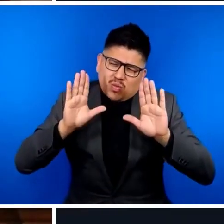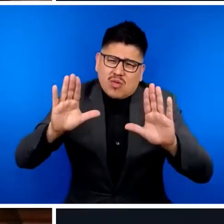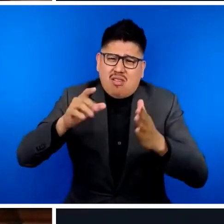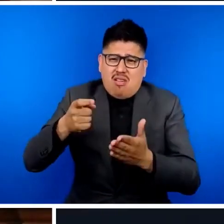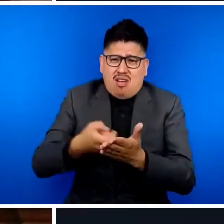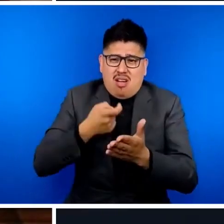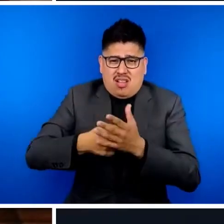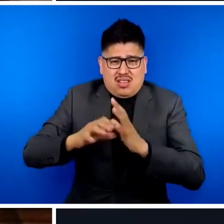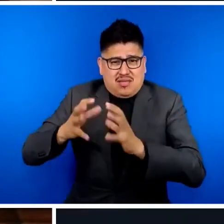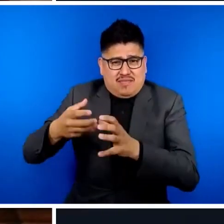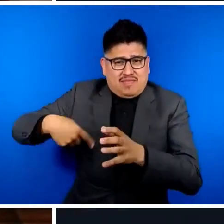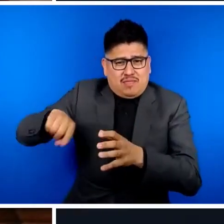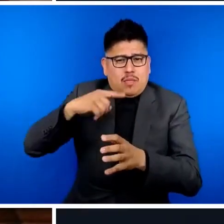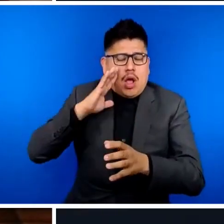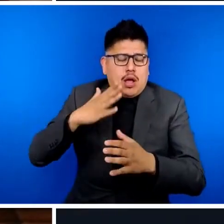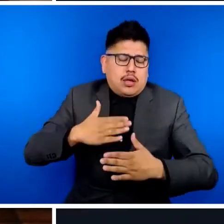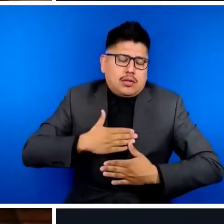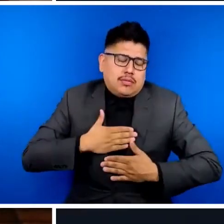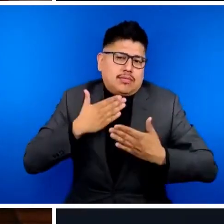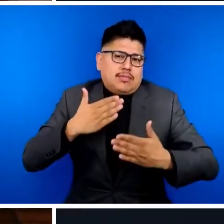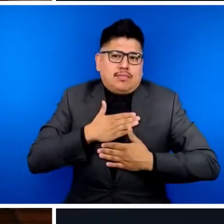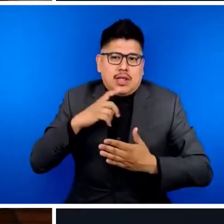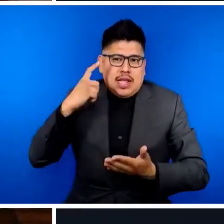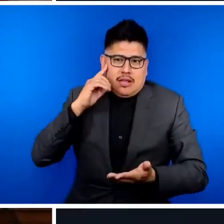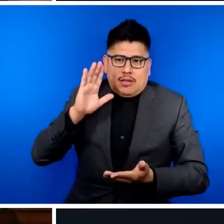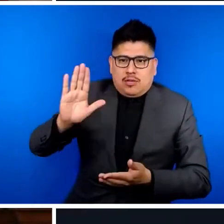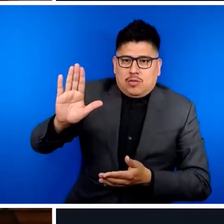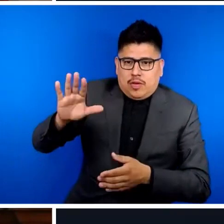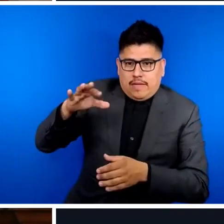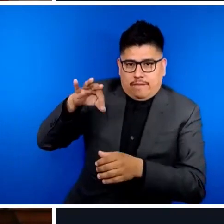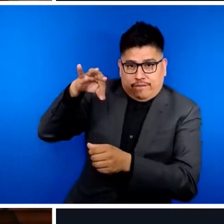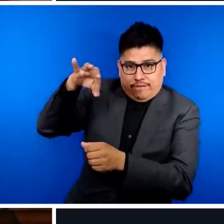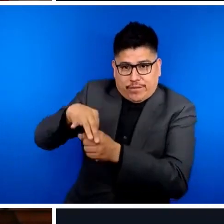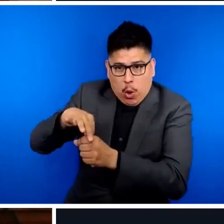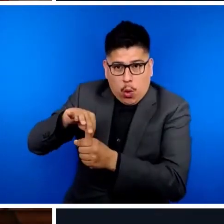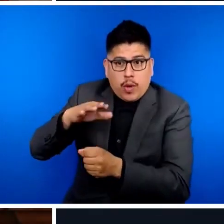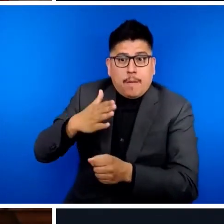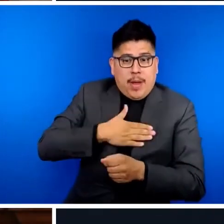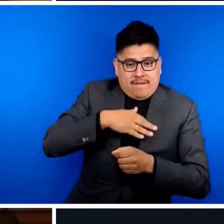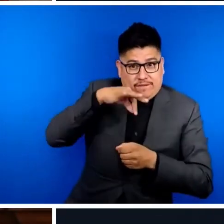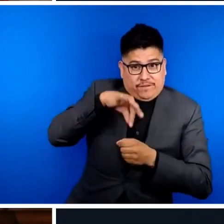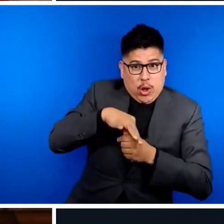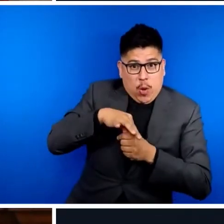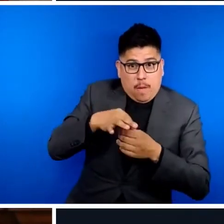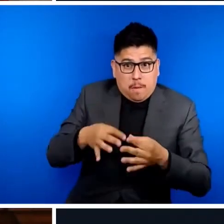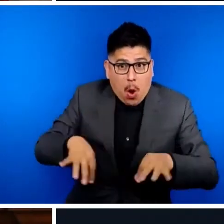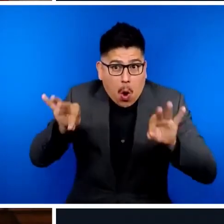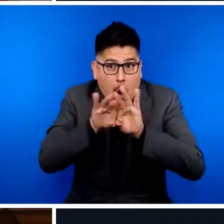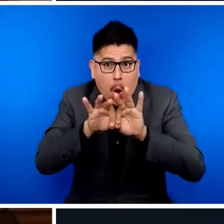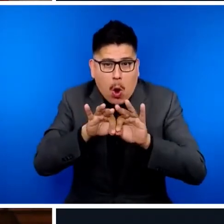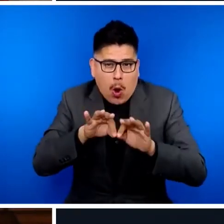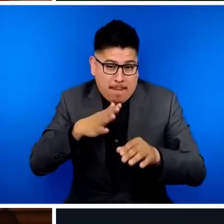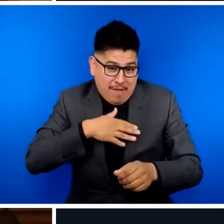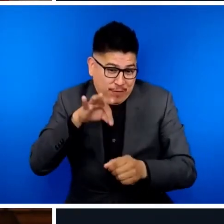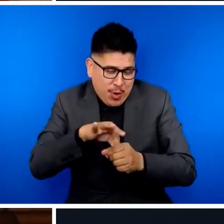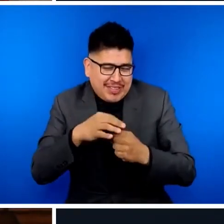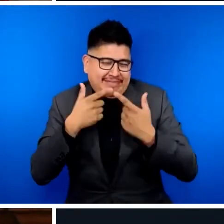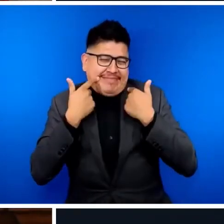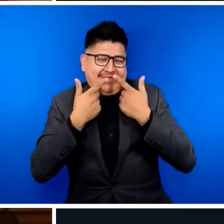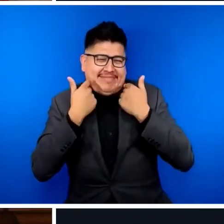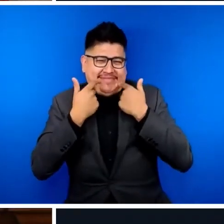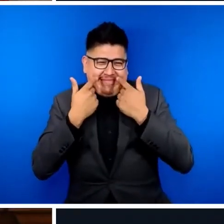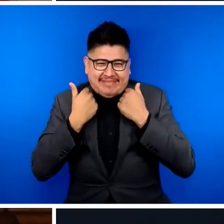very happy to hear, based on their vote and my vote, and in this case my vote was more important, that I will soon be